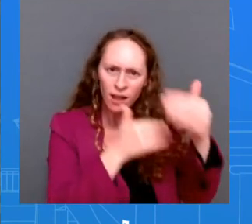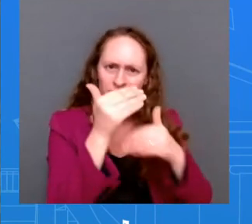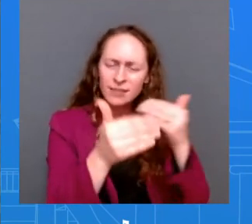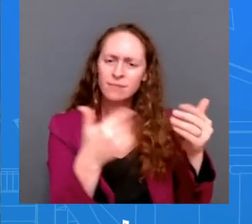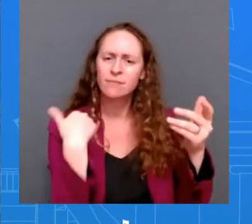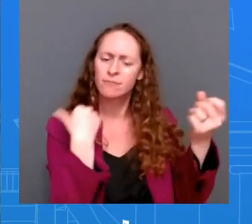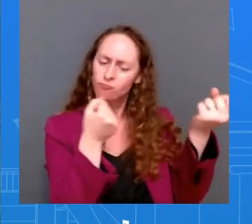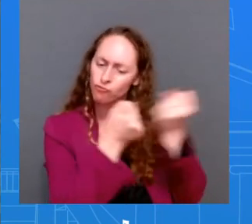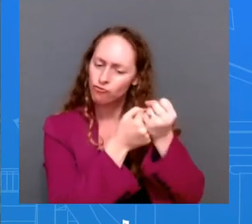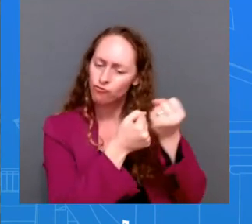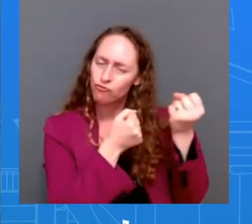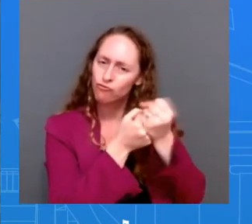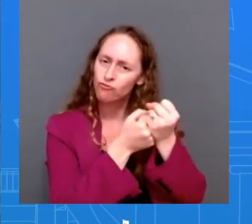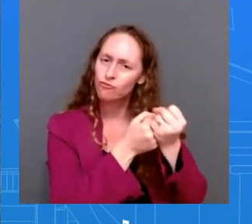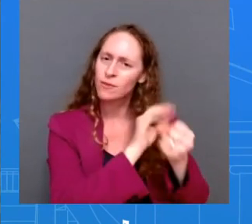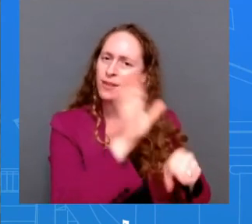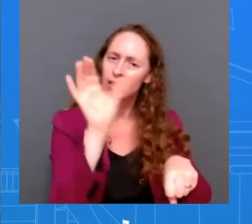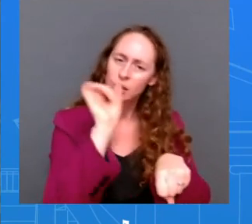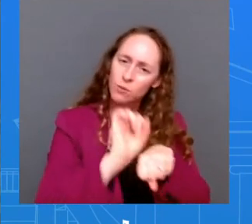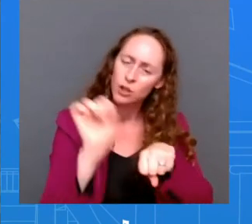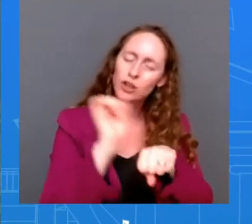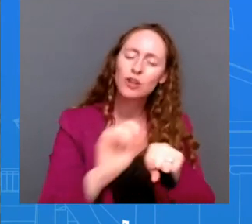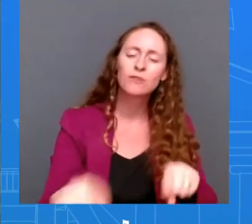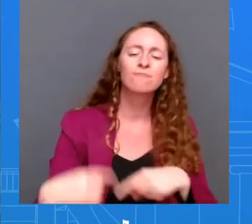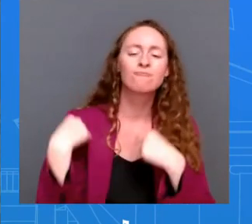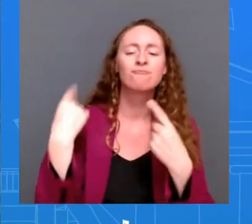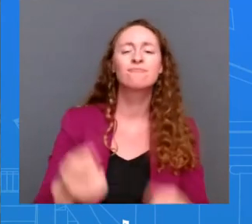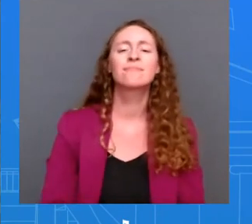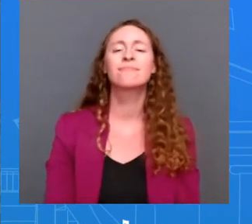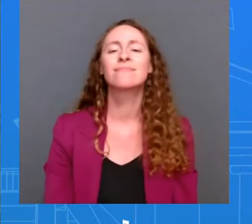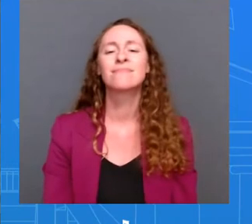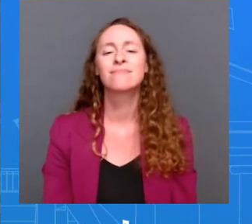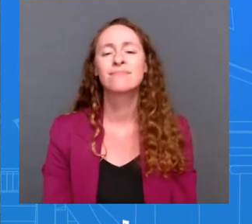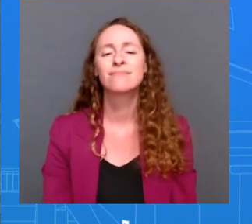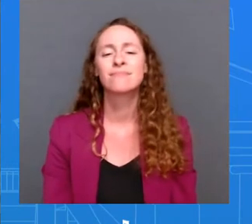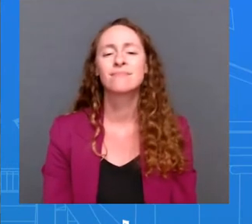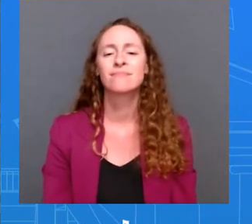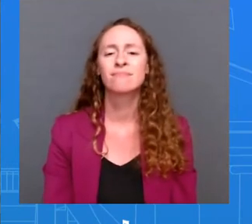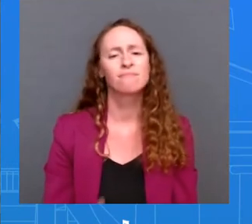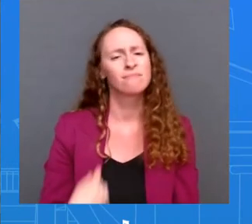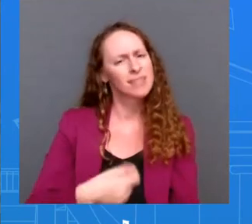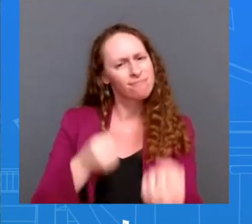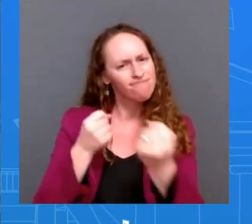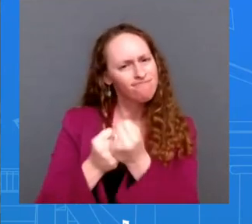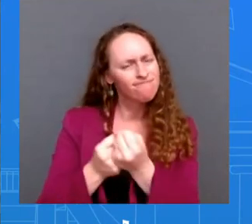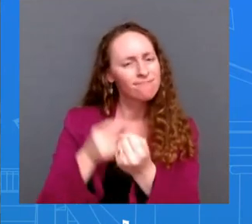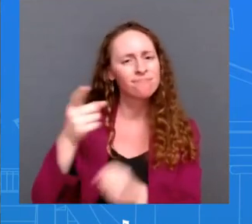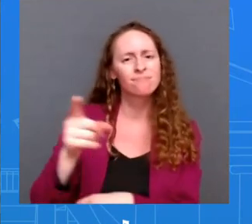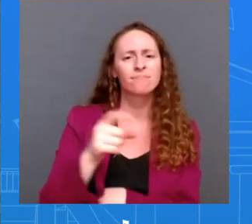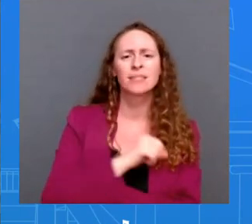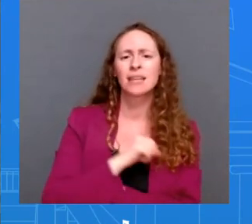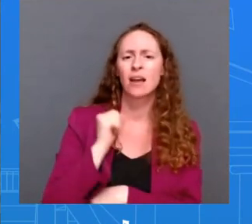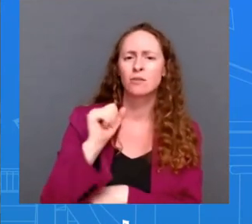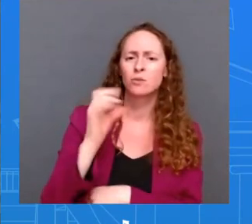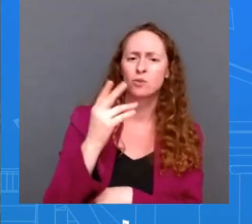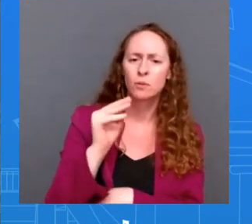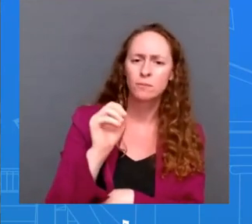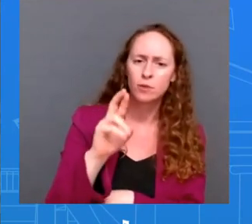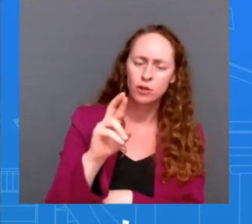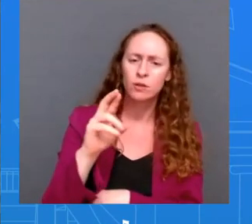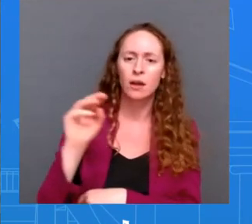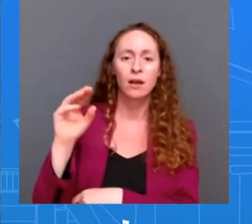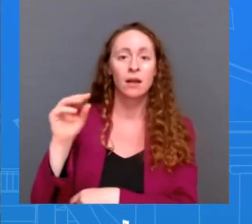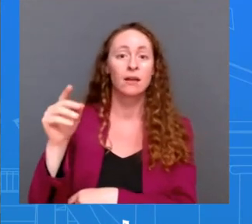that Senator Schumer and Senator Manchin are doing. Again, this is incredibly important to the American people. I